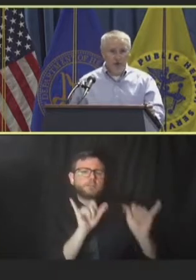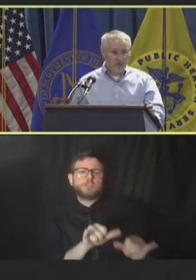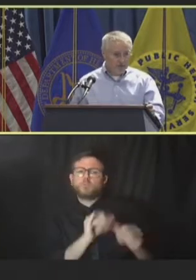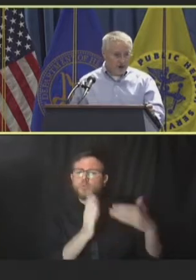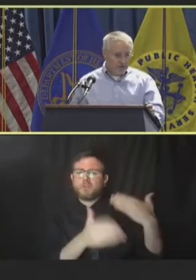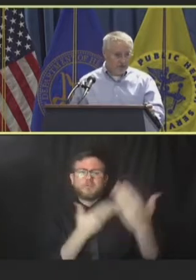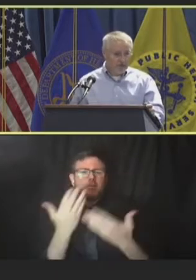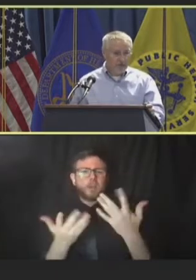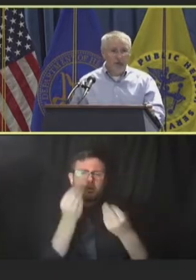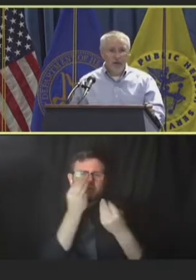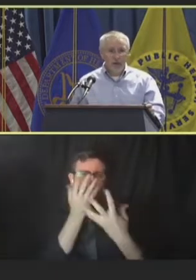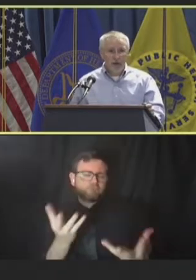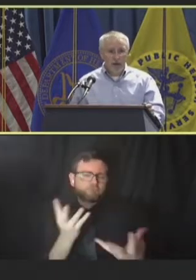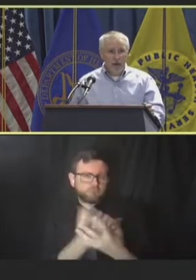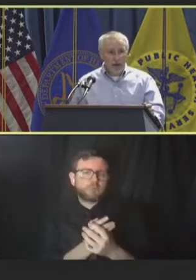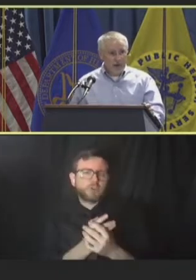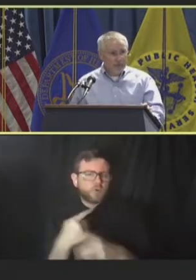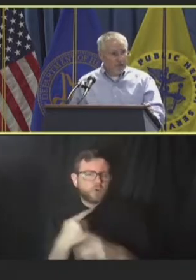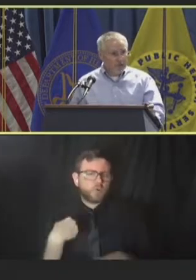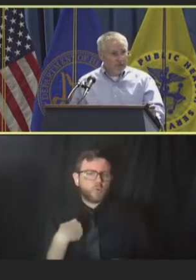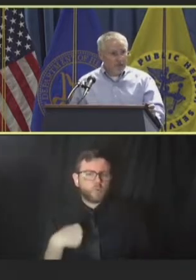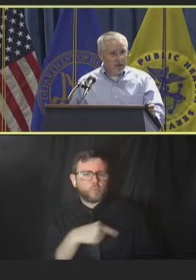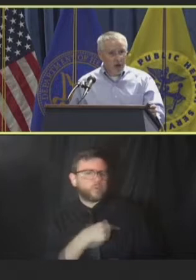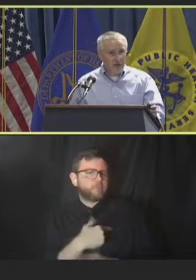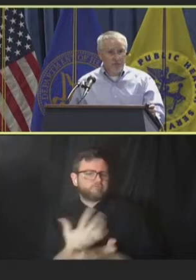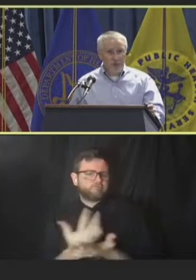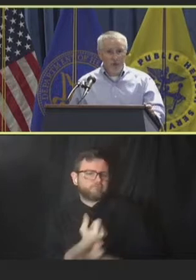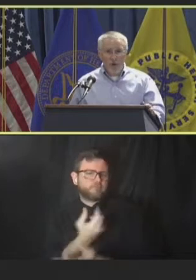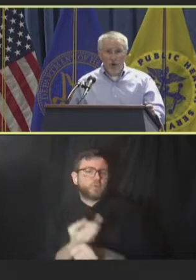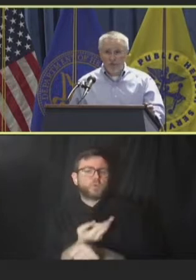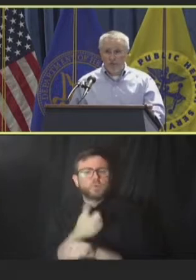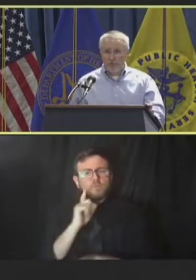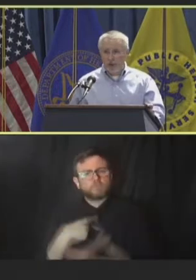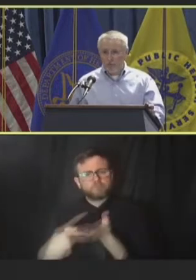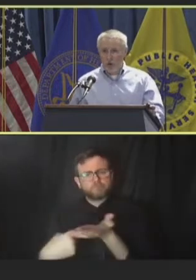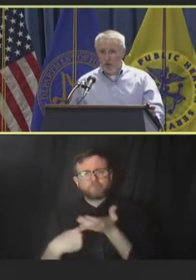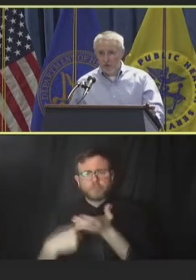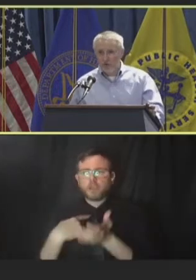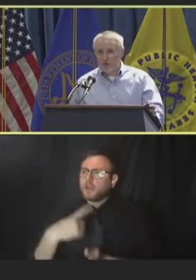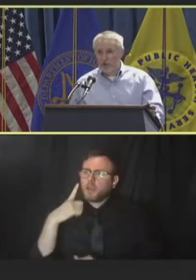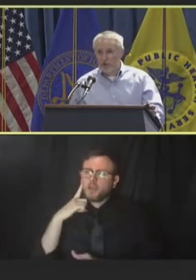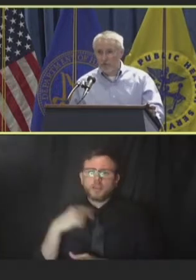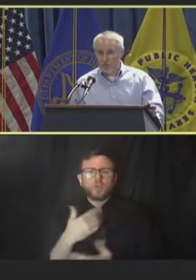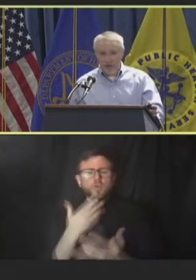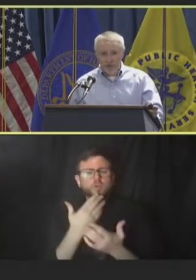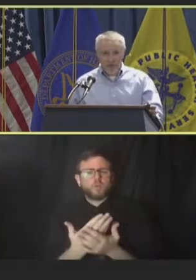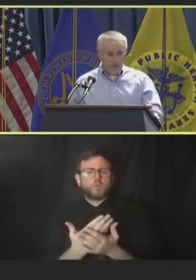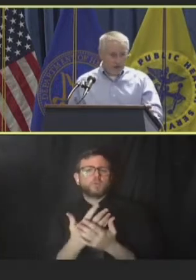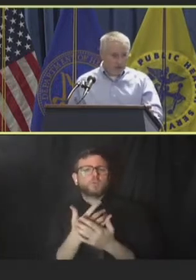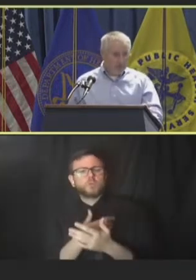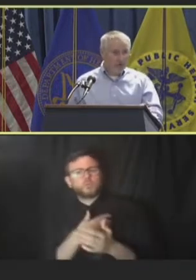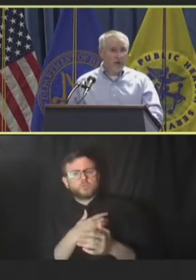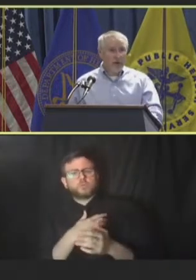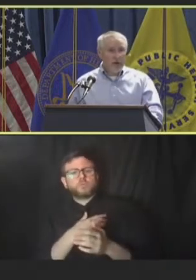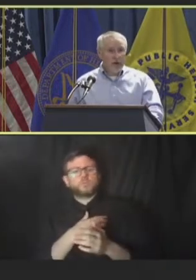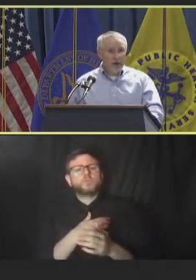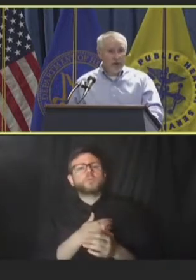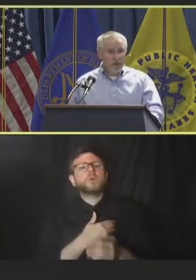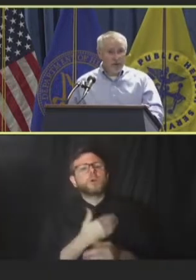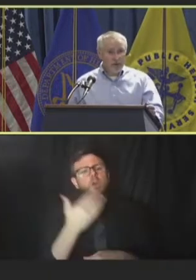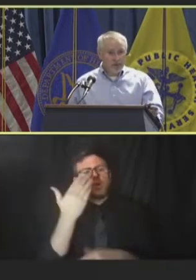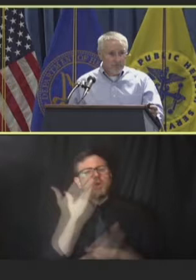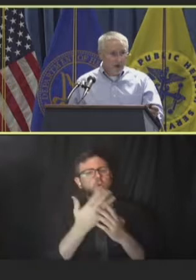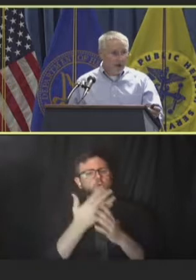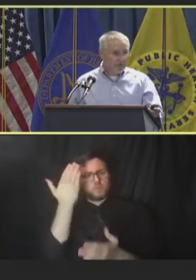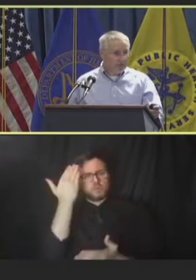in our discussions. And I think it's an acknowledgement of all of the many partners throughout the federal government that